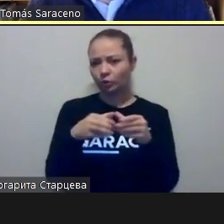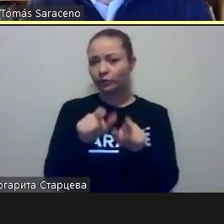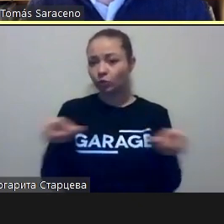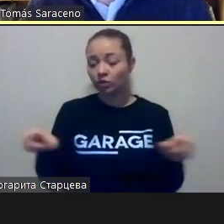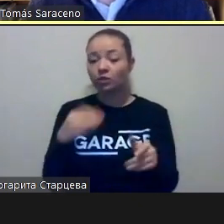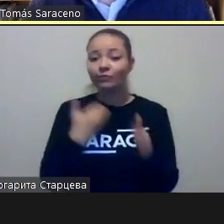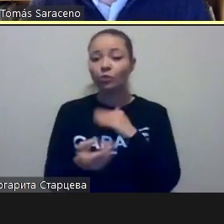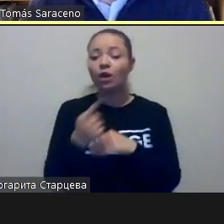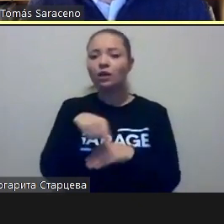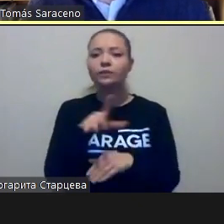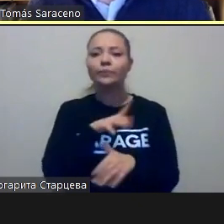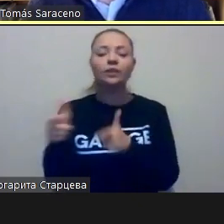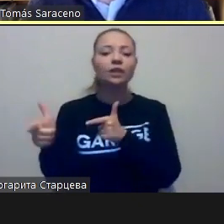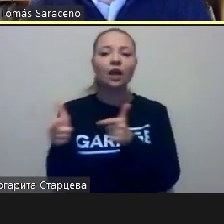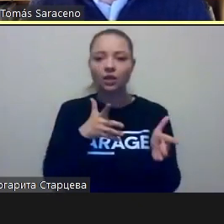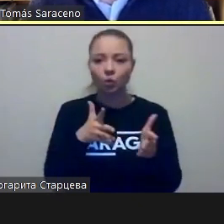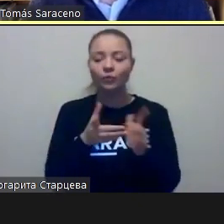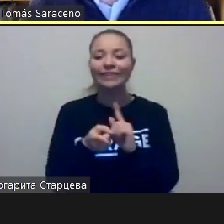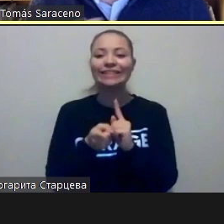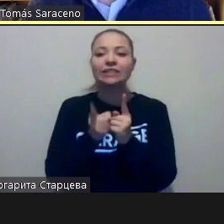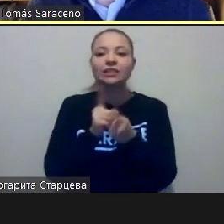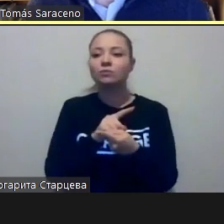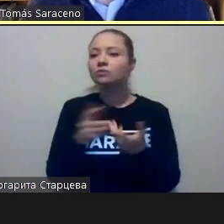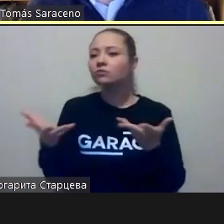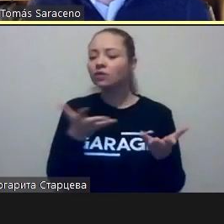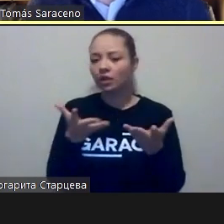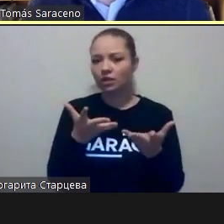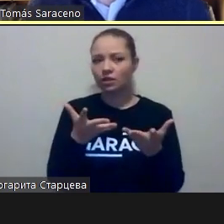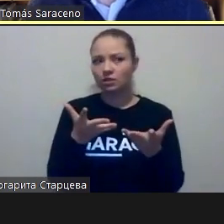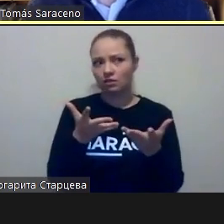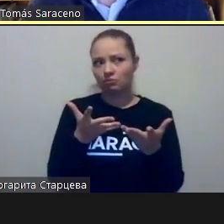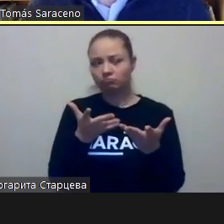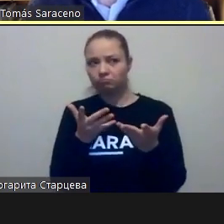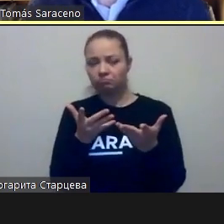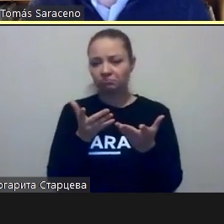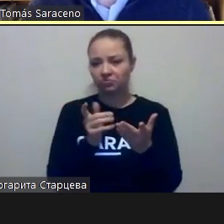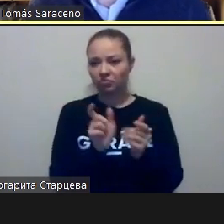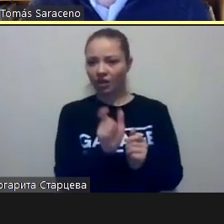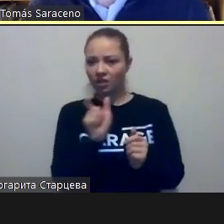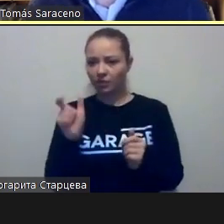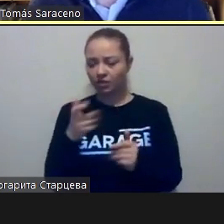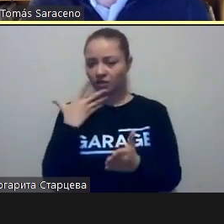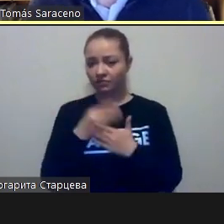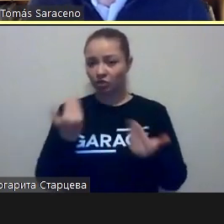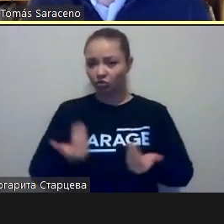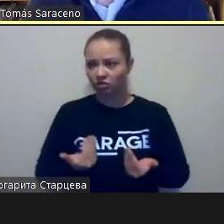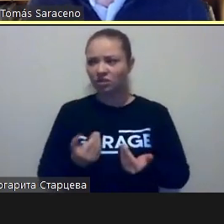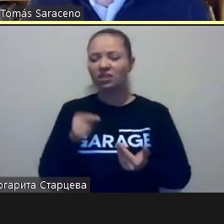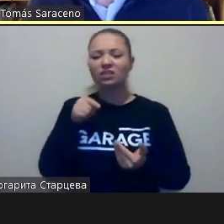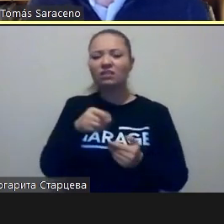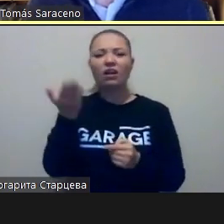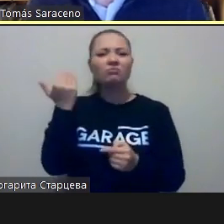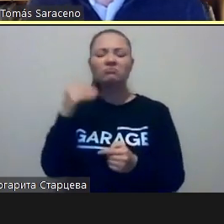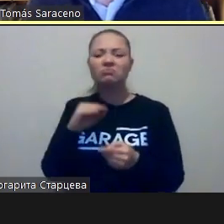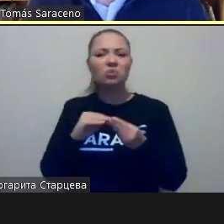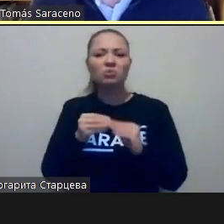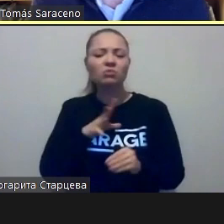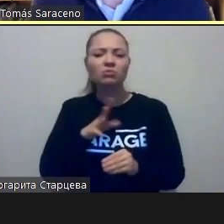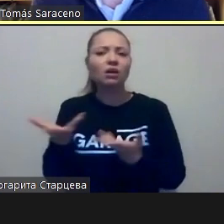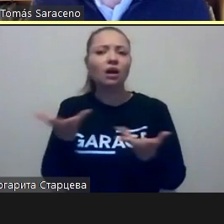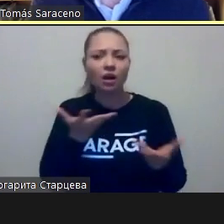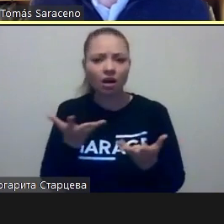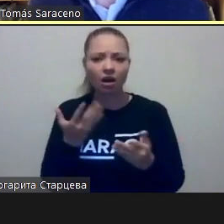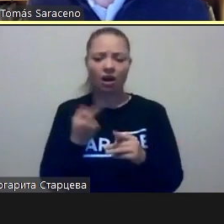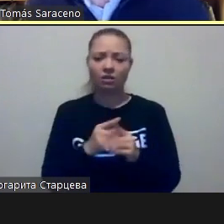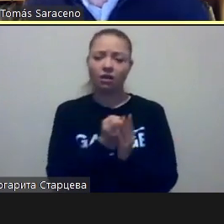the neighborhoods. And one of the troubles that I recognize is the plastic bag. We know today many plastic bags, a million of